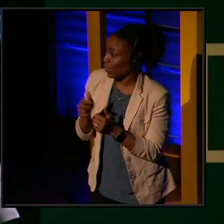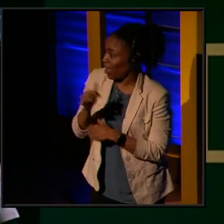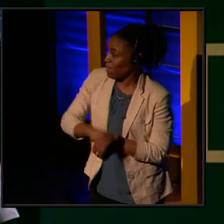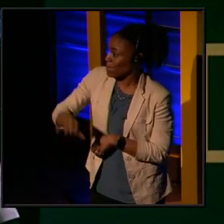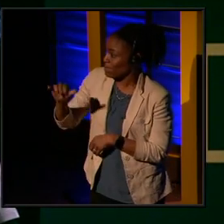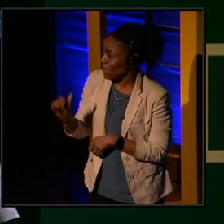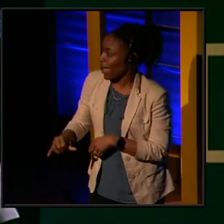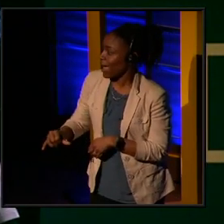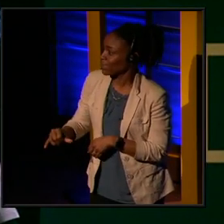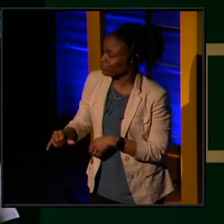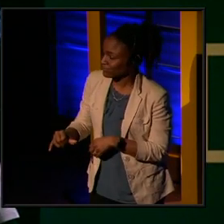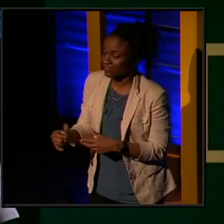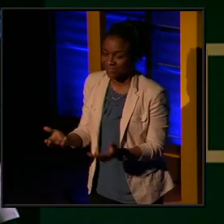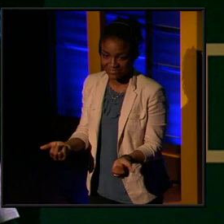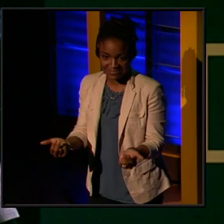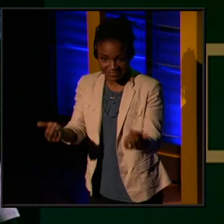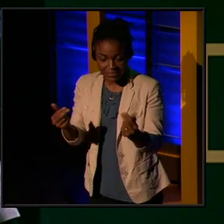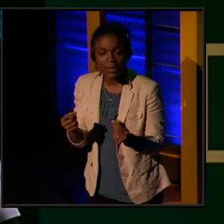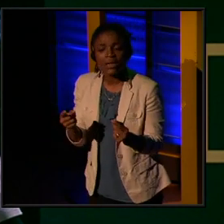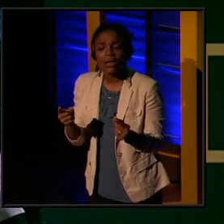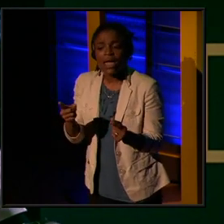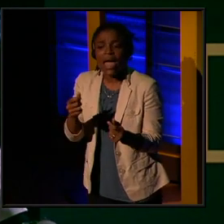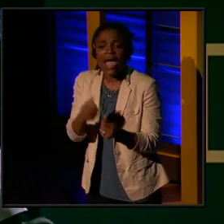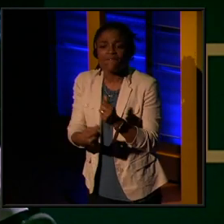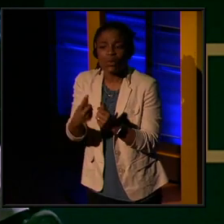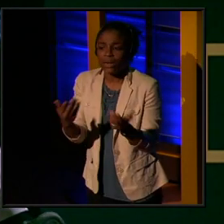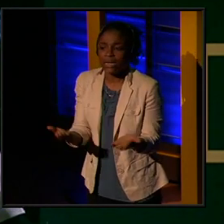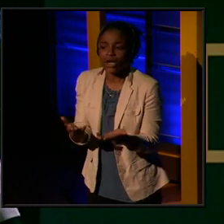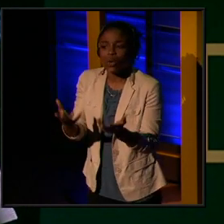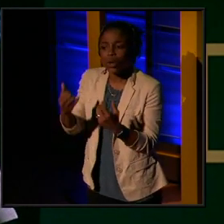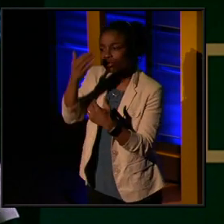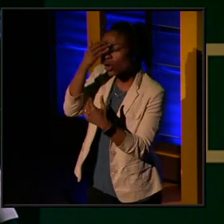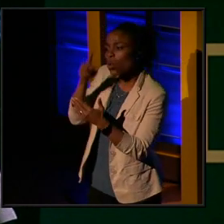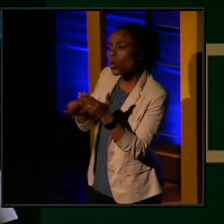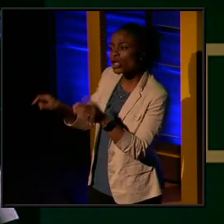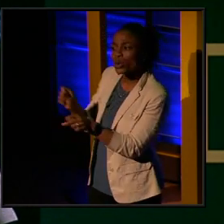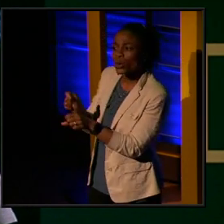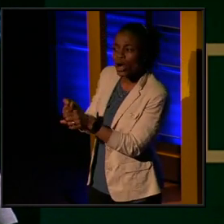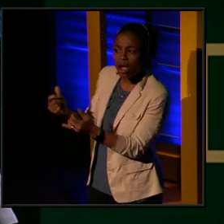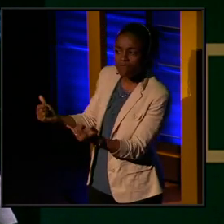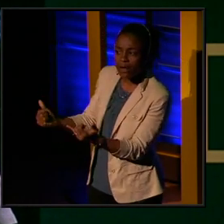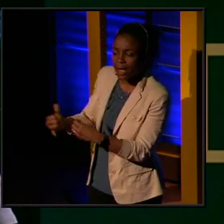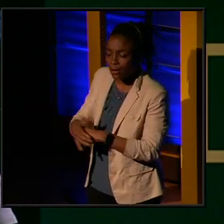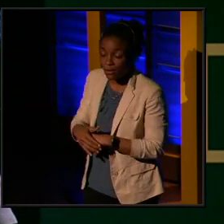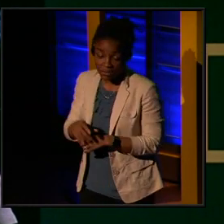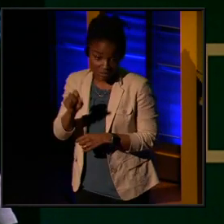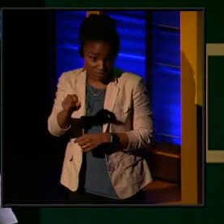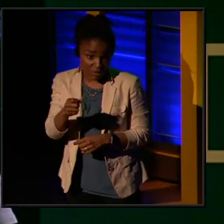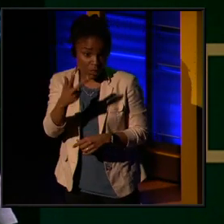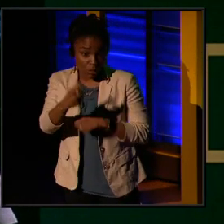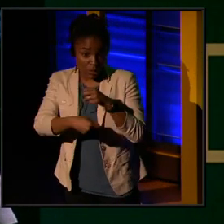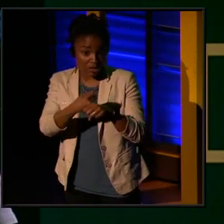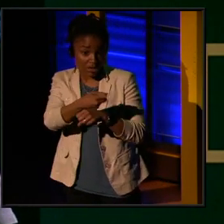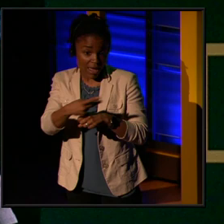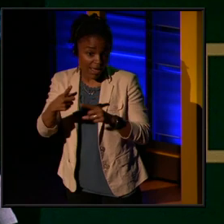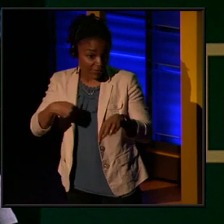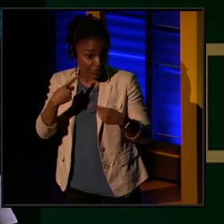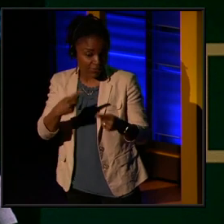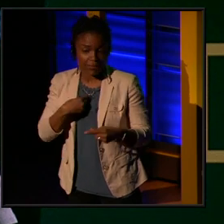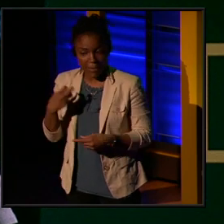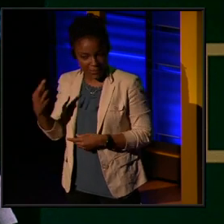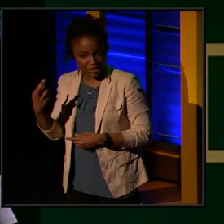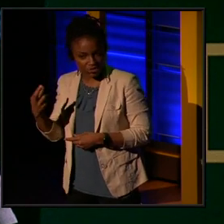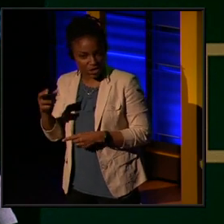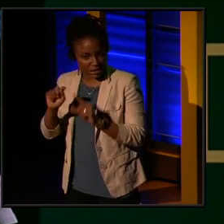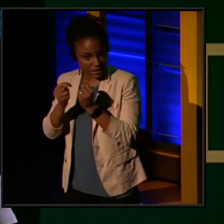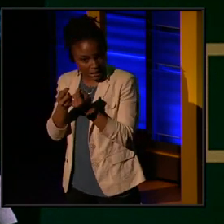Now, I'm sure everyone here would really like to know, what are you working on at the moment? So for the last 3.5 years, along with my best friend and